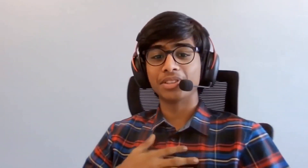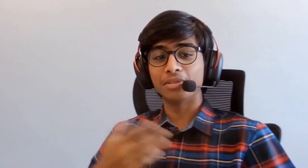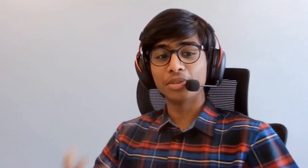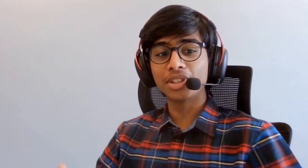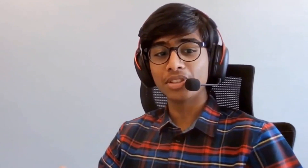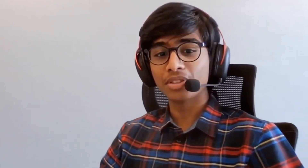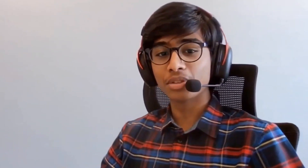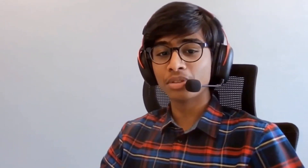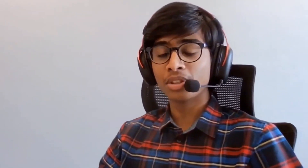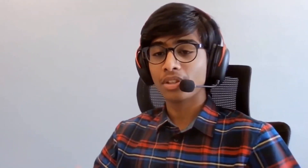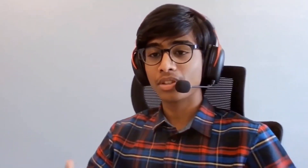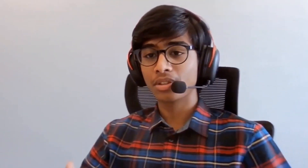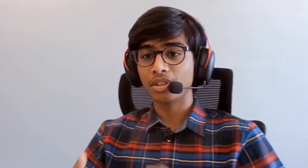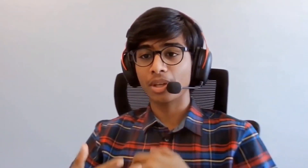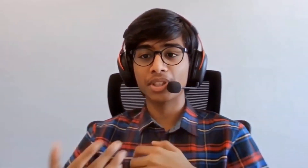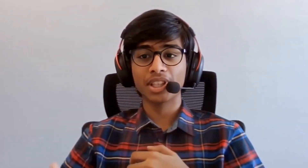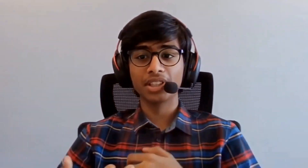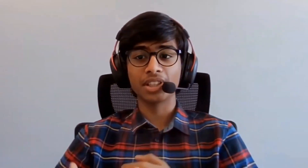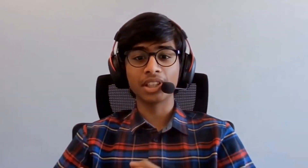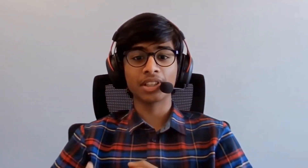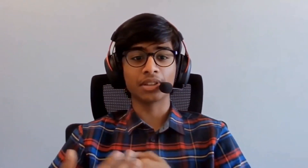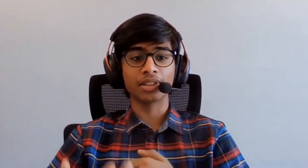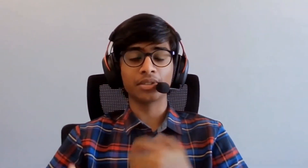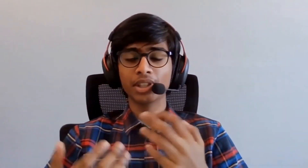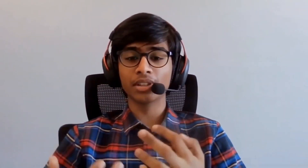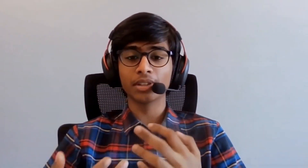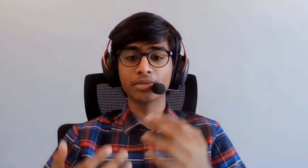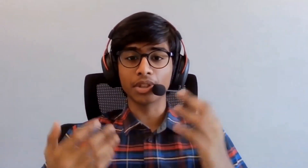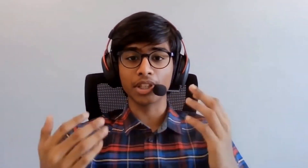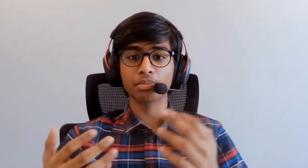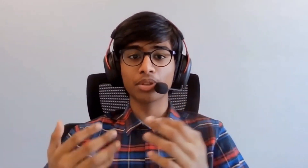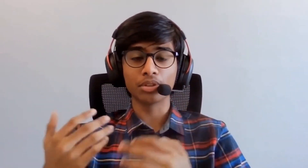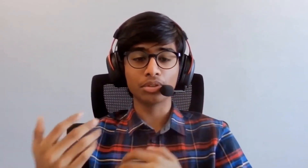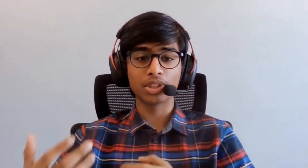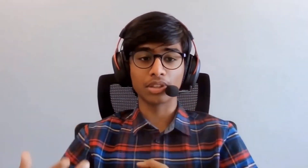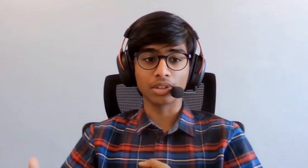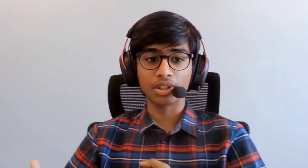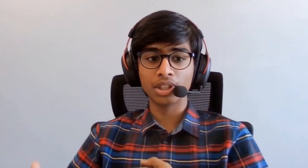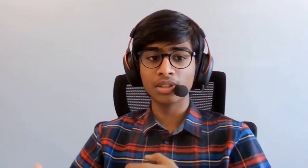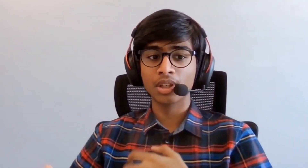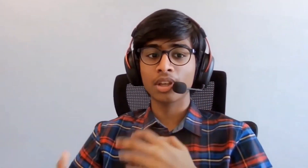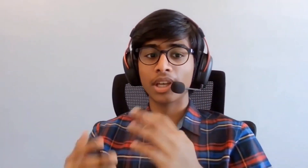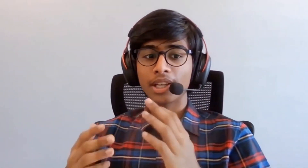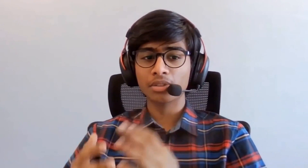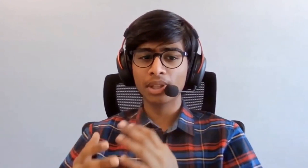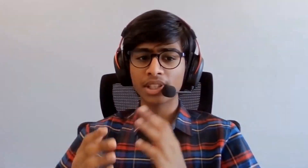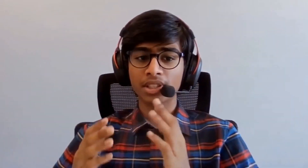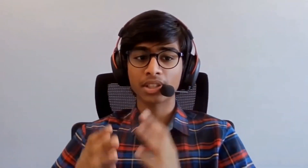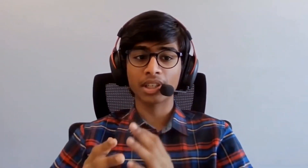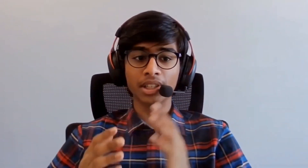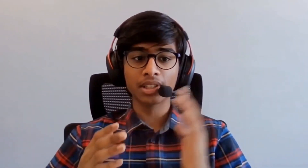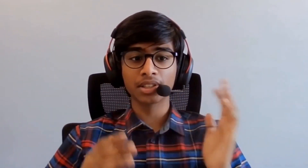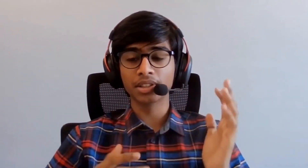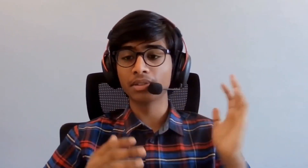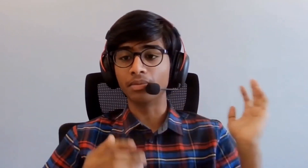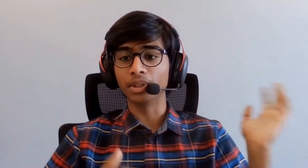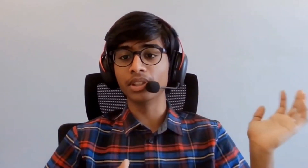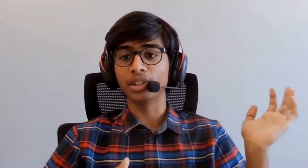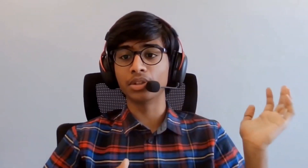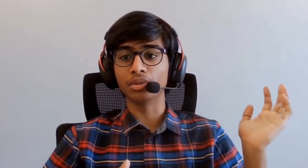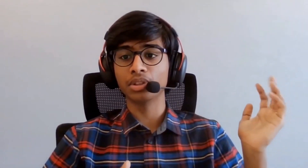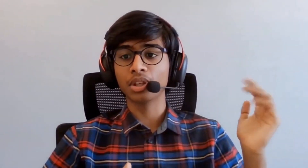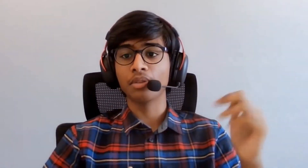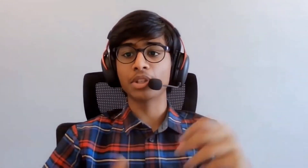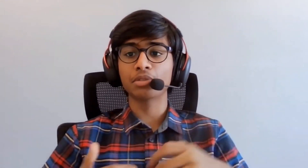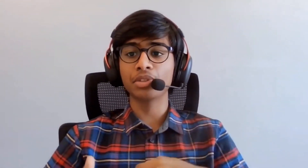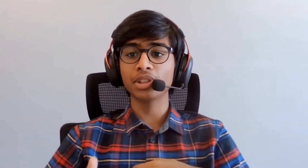Nago Prana and I'm 14 years old. So I'm a tech geek and I really love to explore new technologies as well as targeting certain